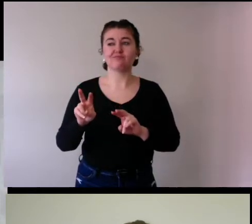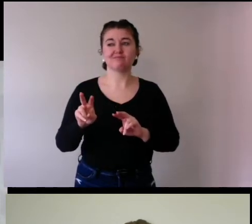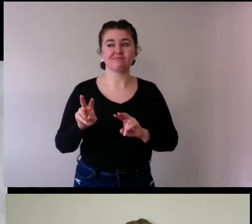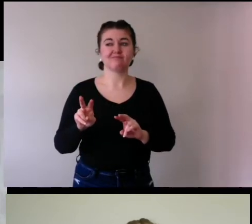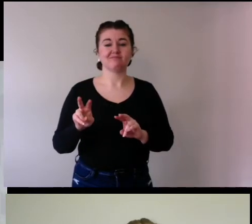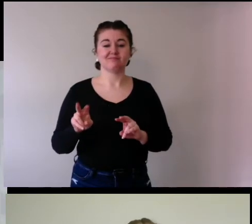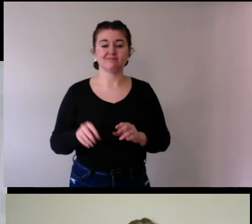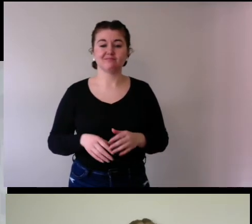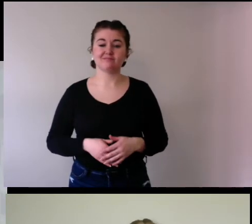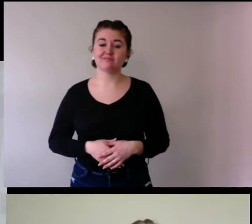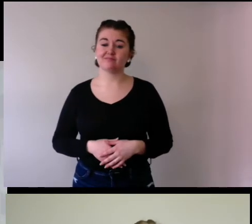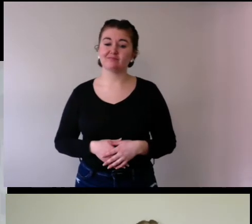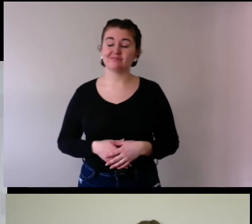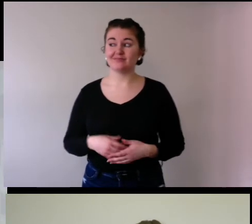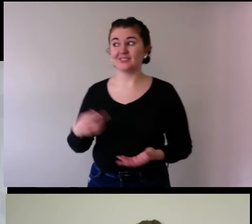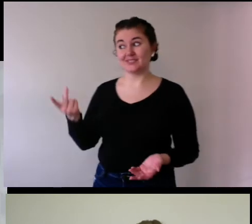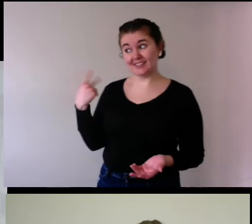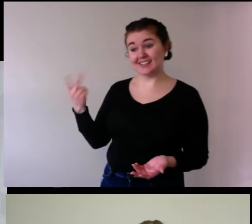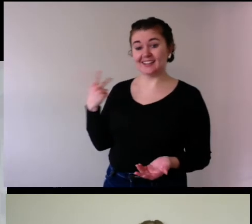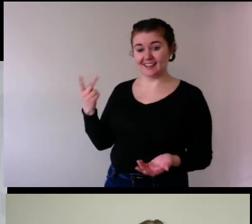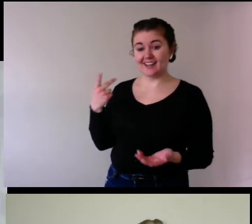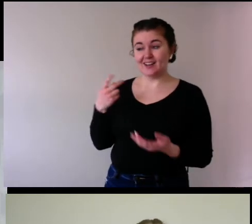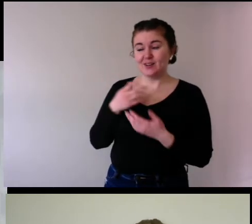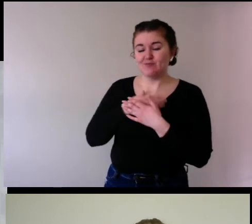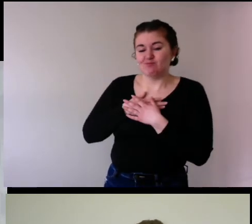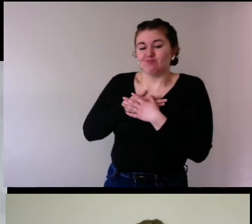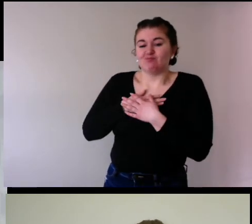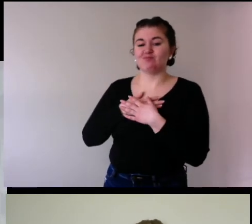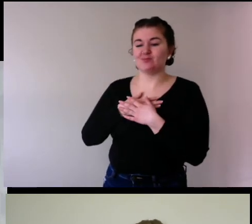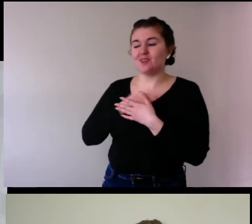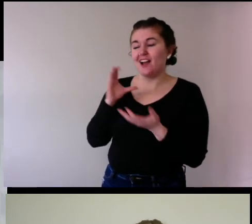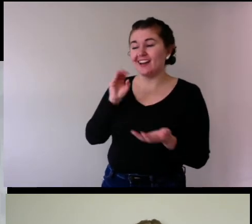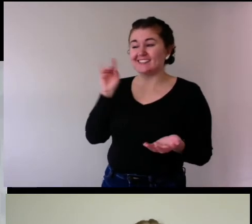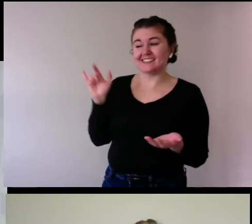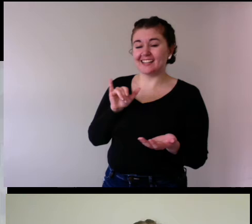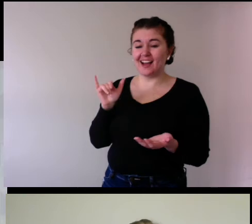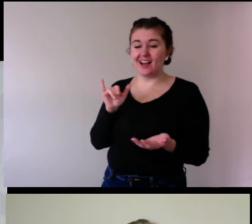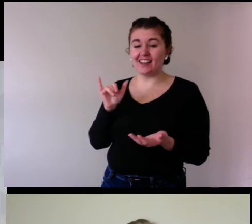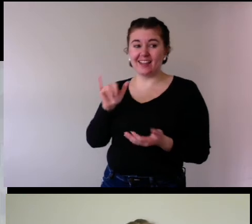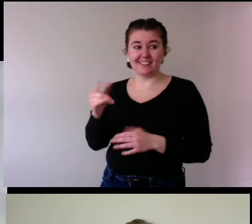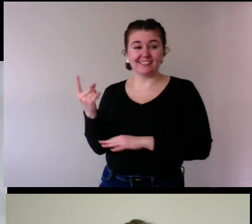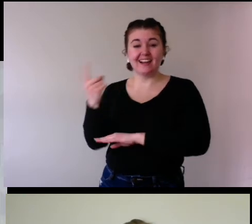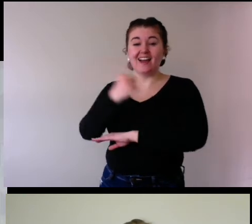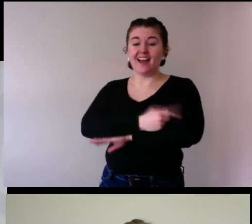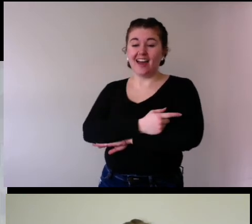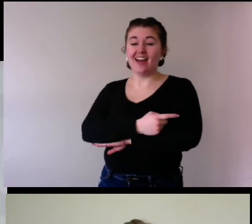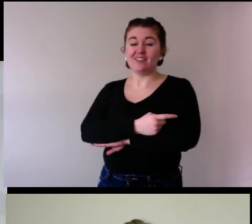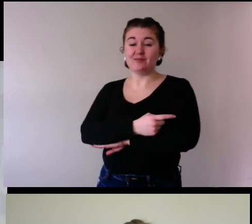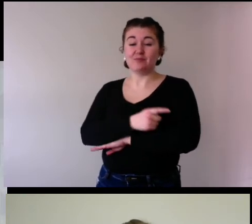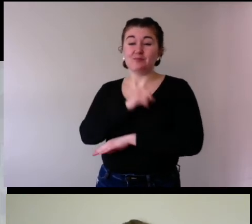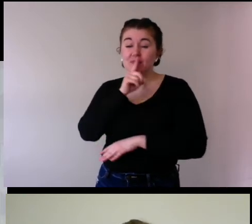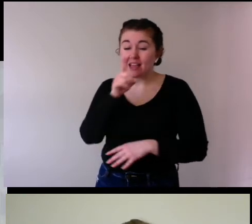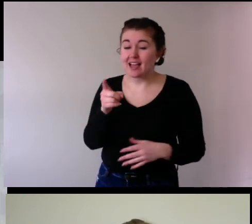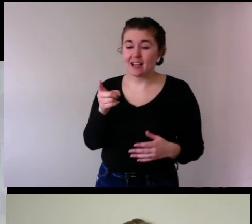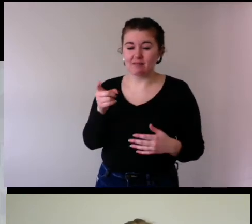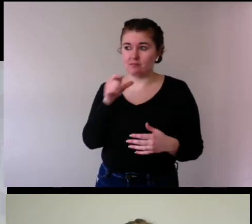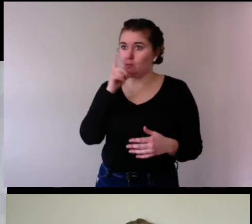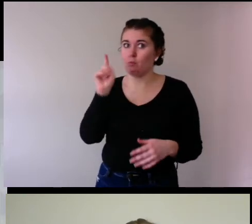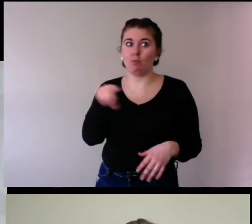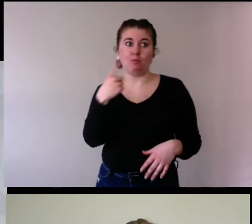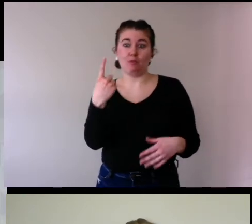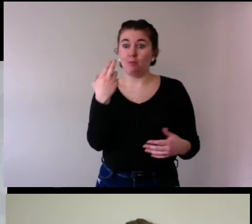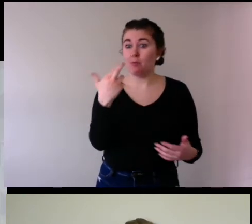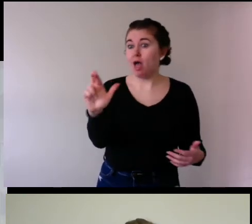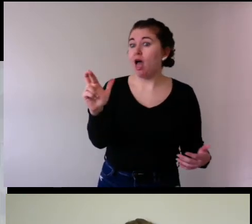And we are cozy too on this day that was so much more